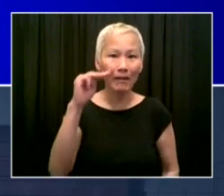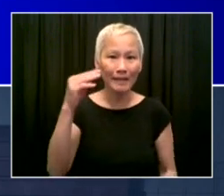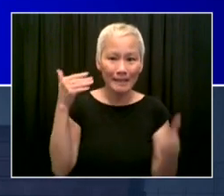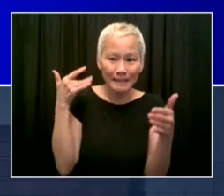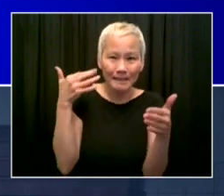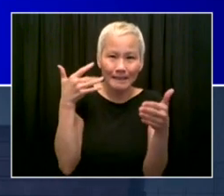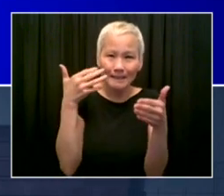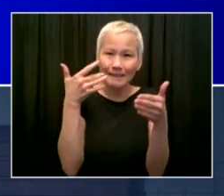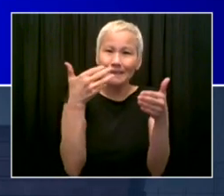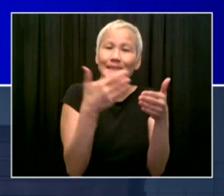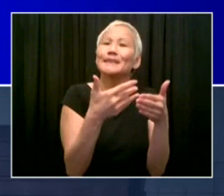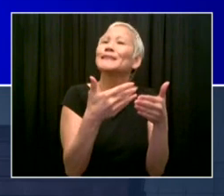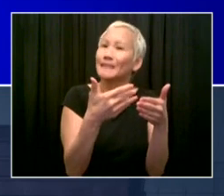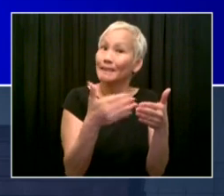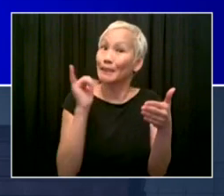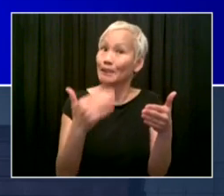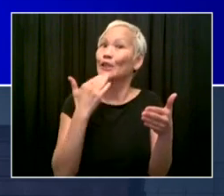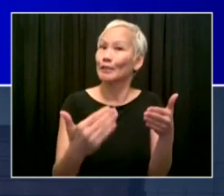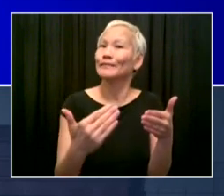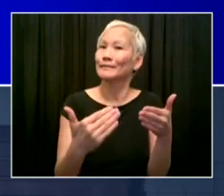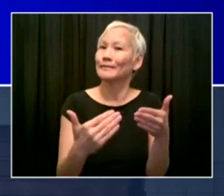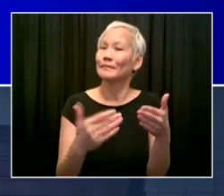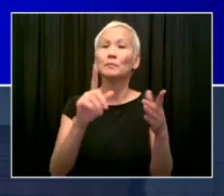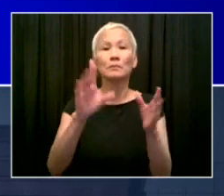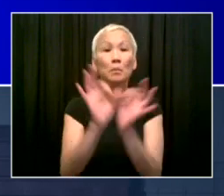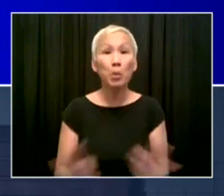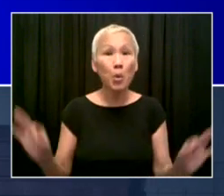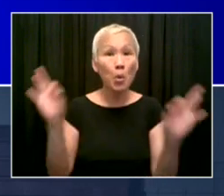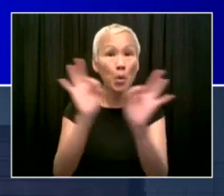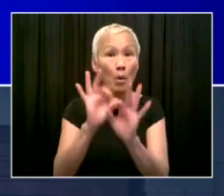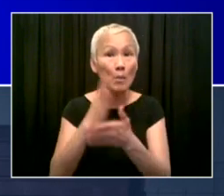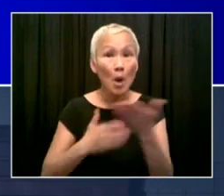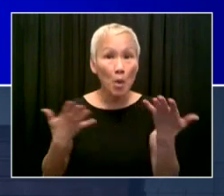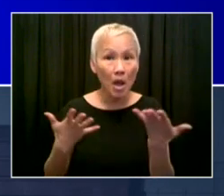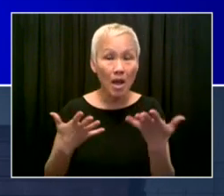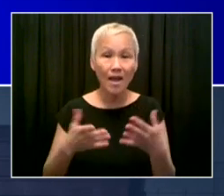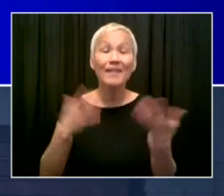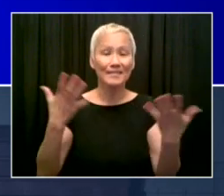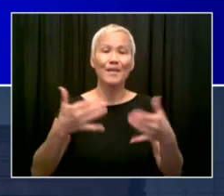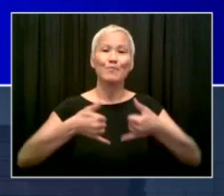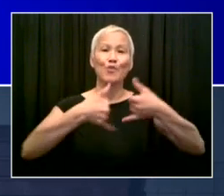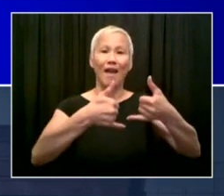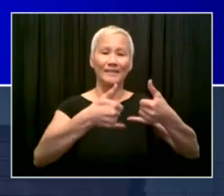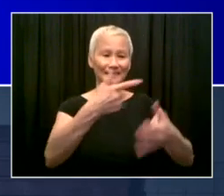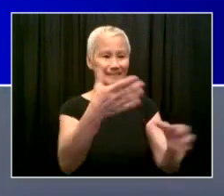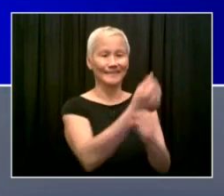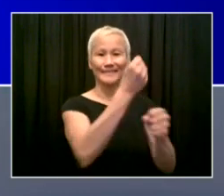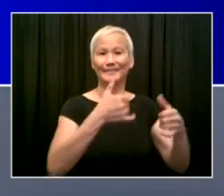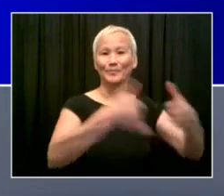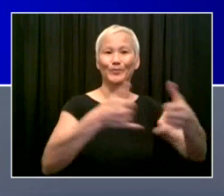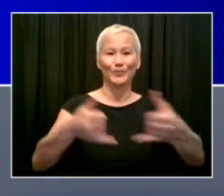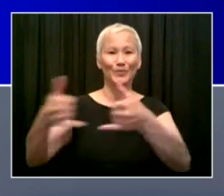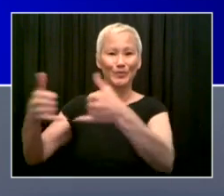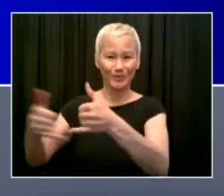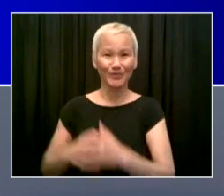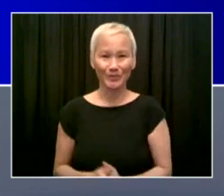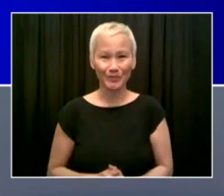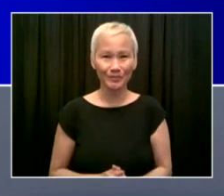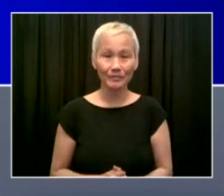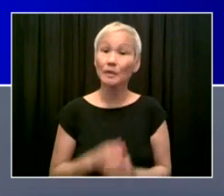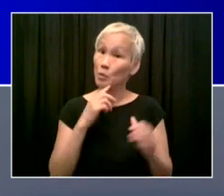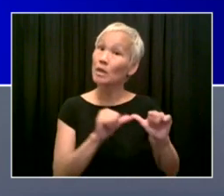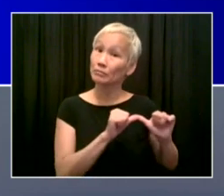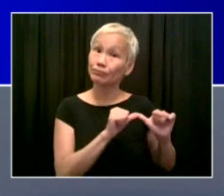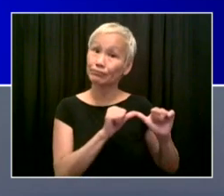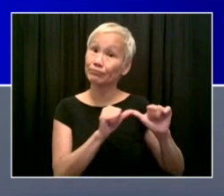this. A lot of people have gotten great prizes because they chose to get vaccinated. We want to keep that going. The big prizes,